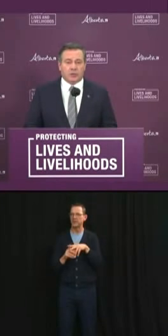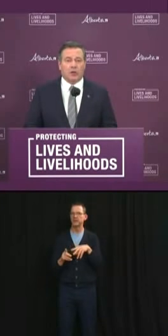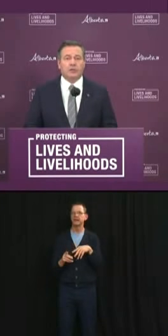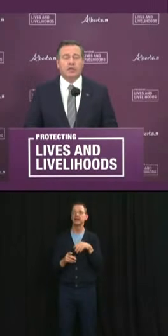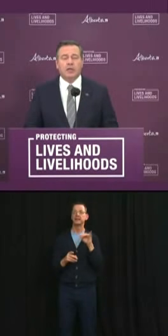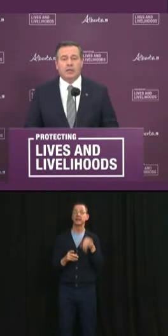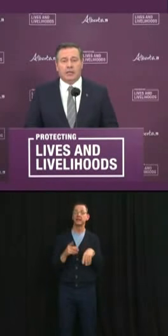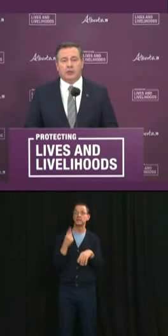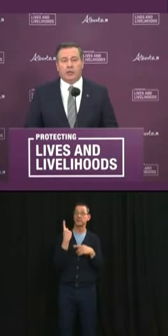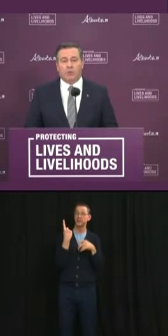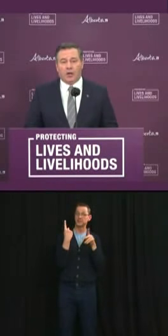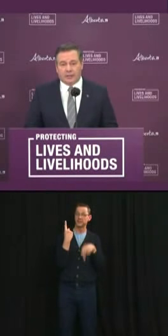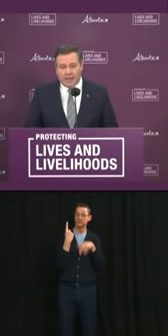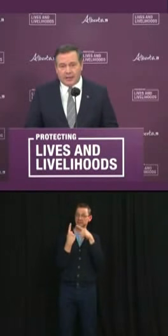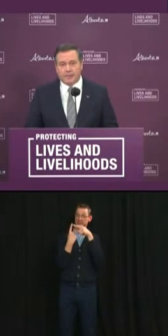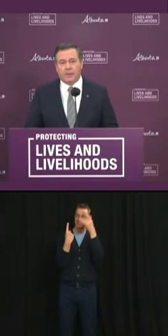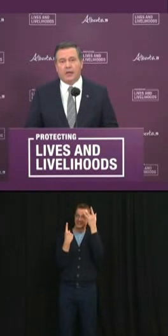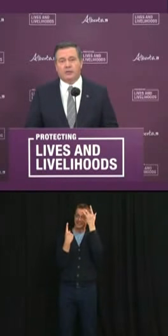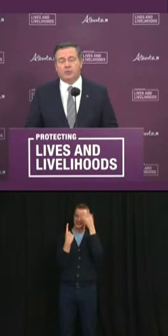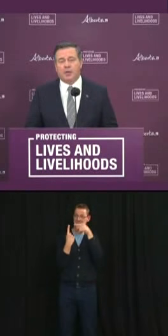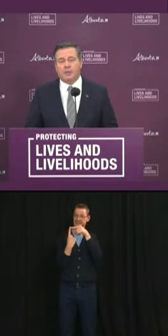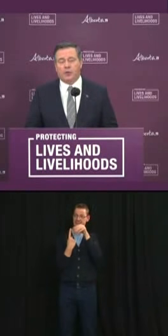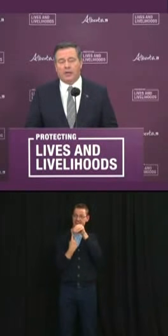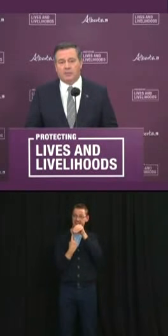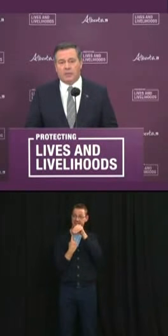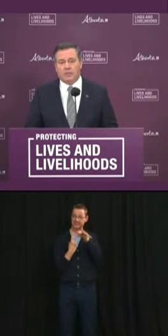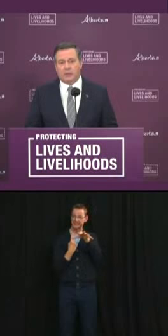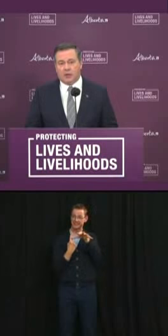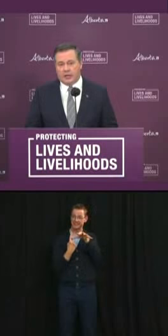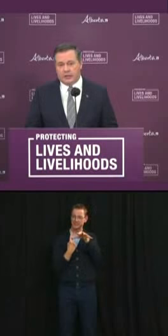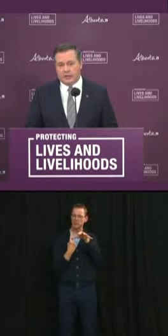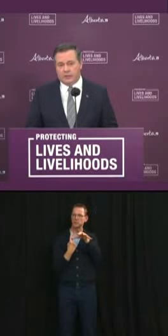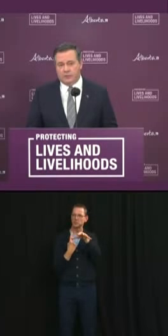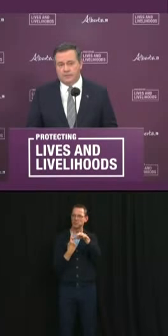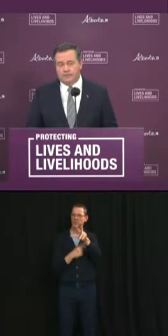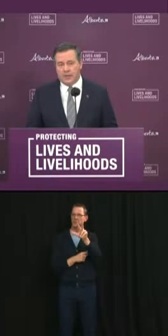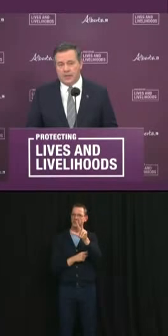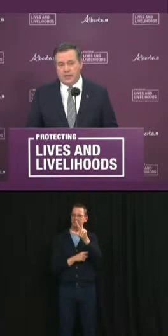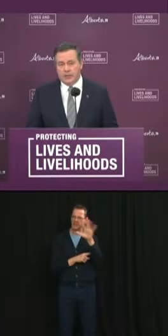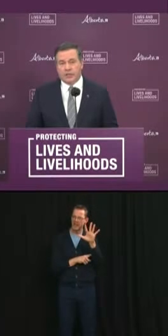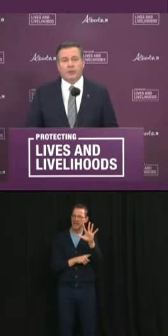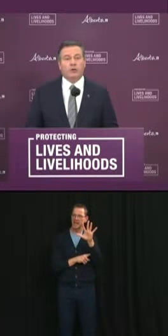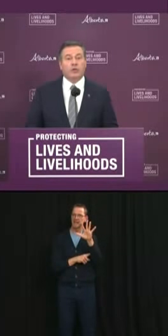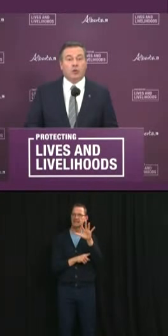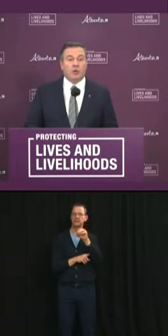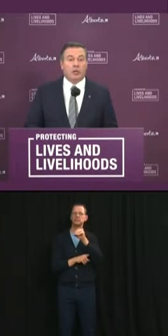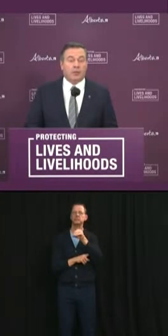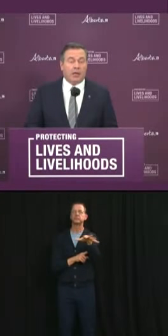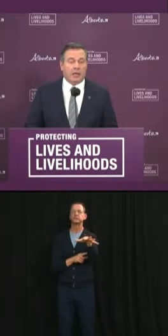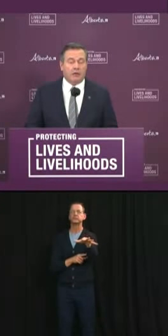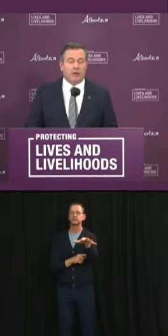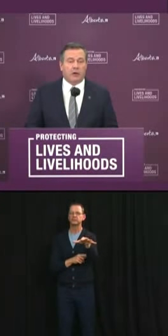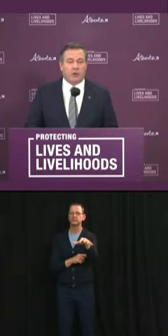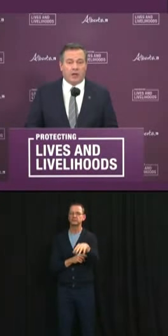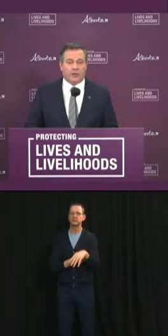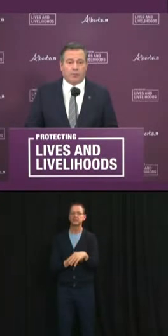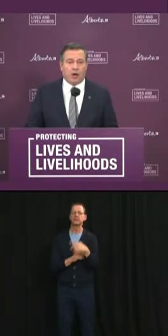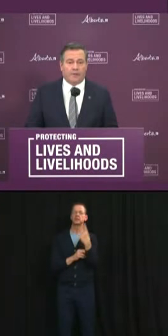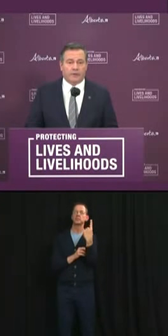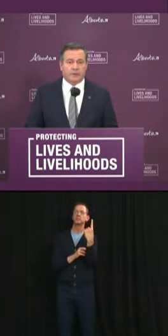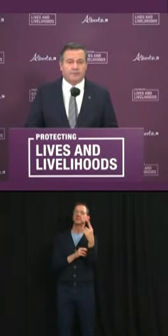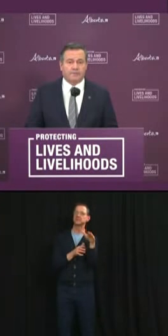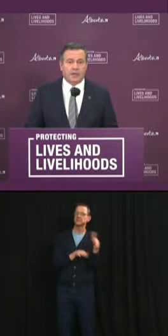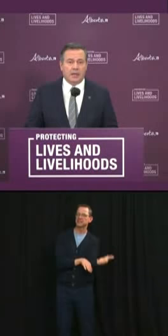cases result, including 1 death and 2 people admitted to ICU. Similar stories are playing out across